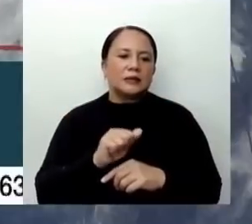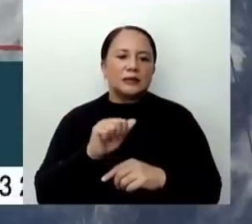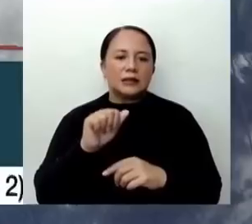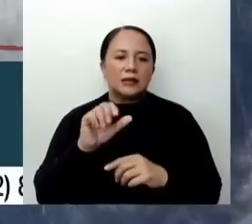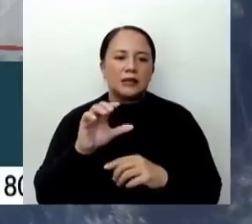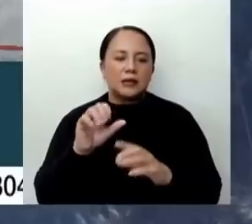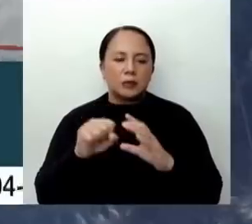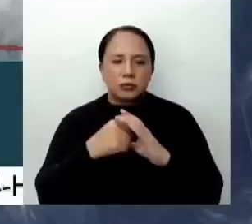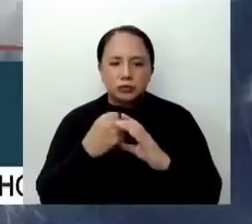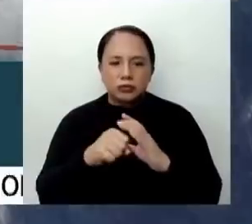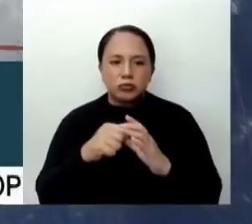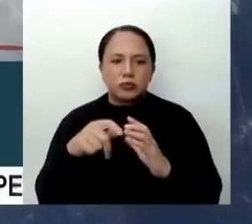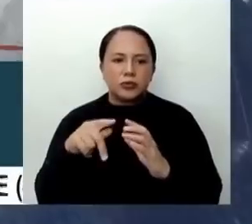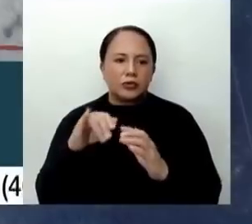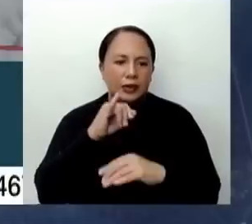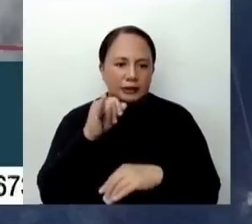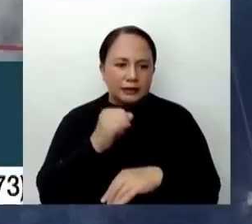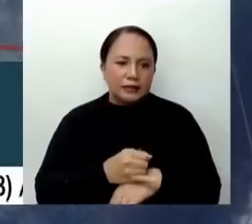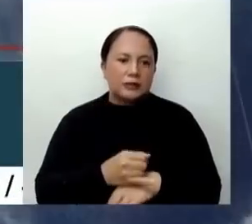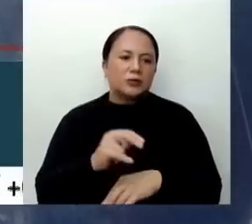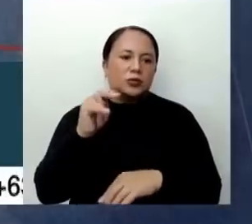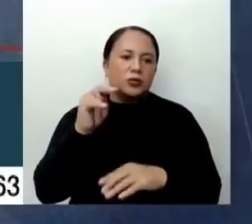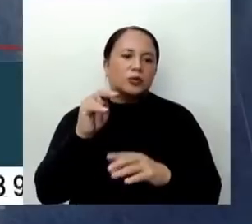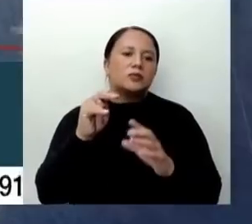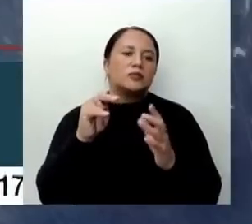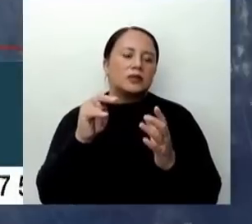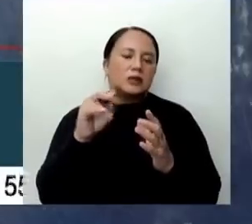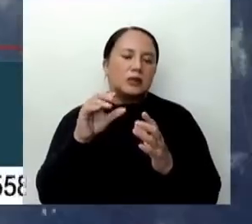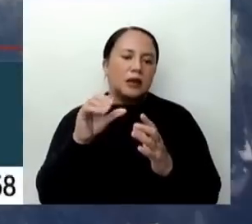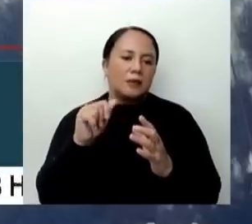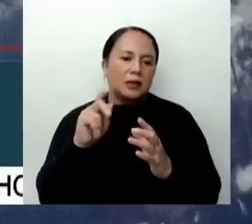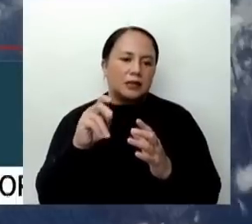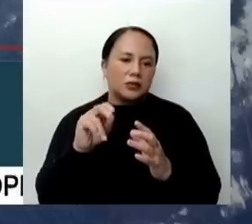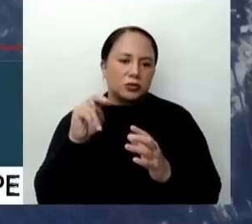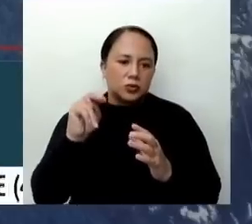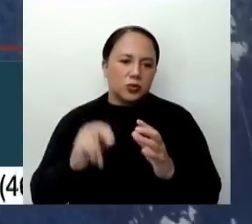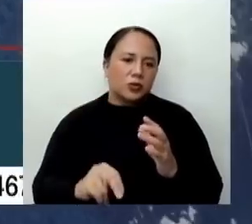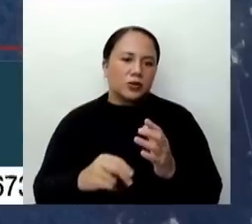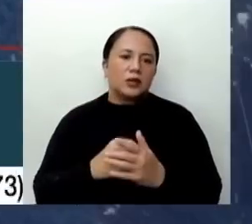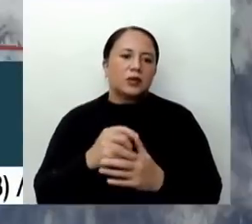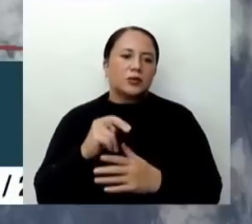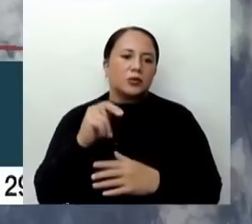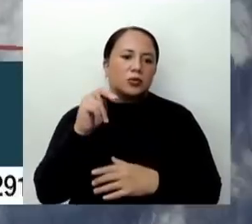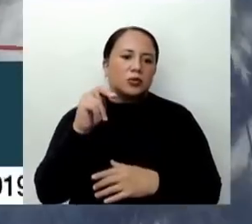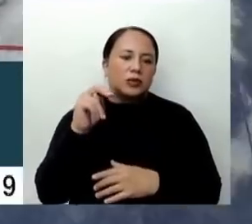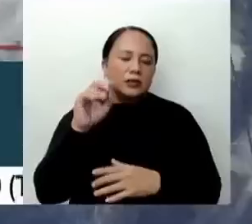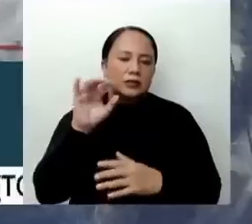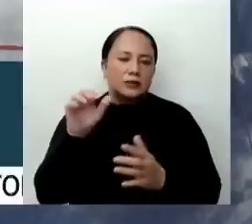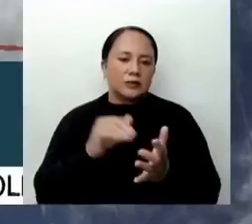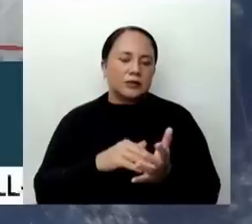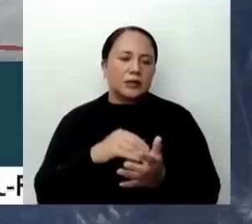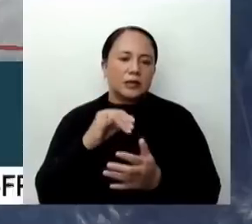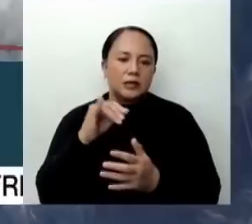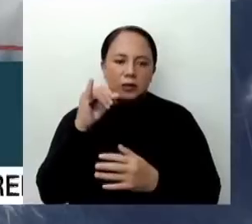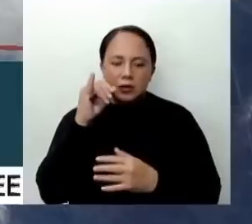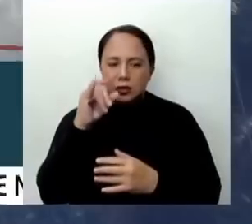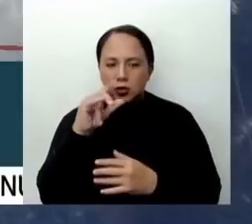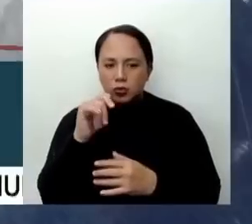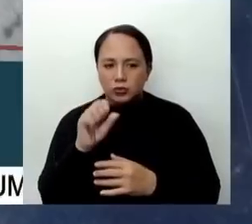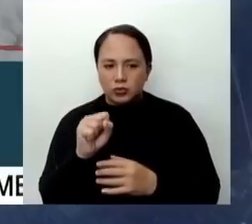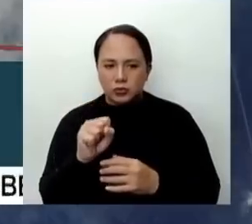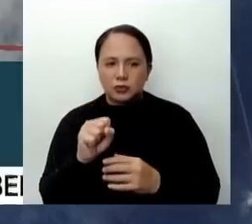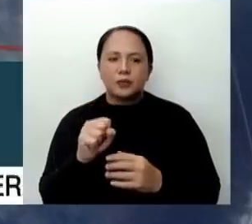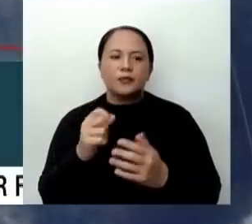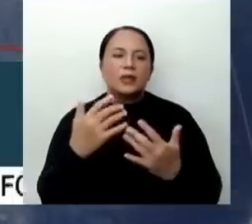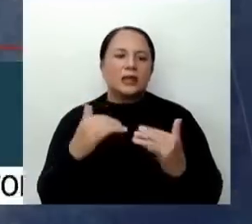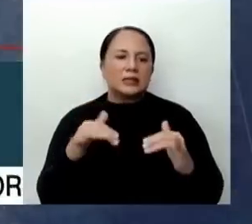Sur, Polillo Islands, northern Camarines Norte, and northern and central Ilocos Sur. Gusty conditions will be experienced in these areas, especially